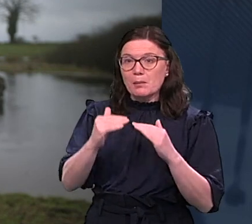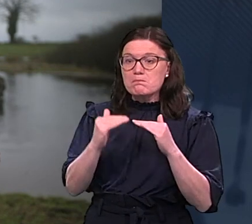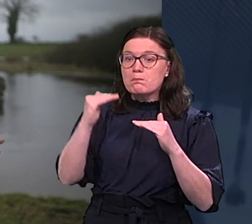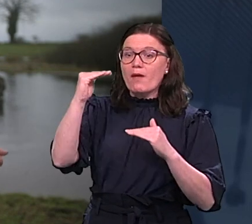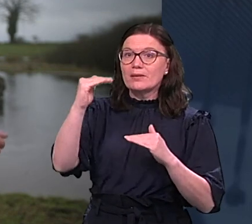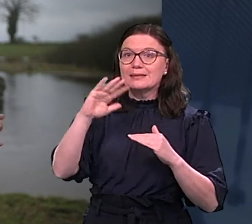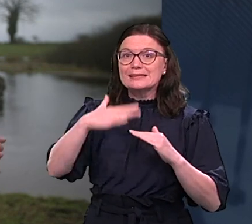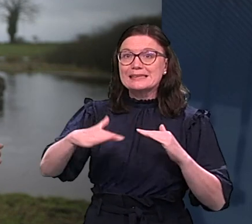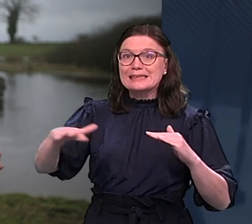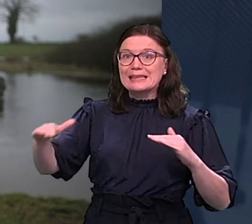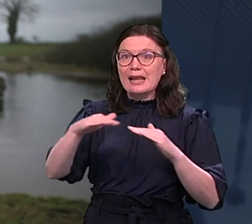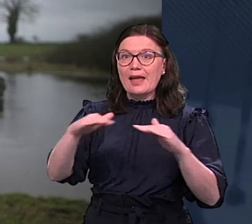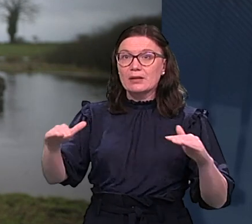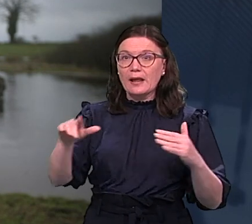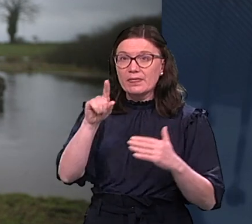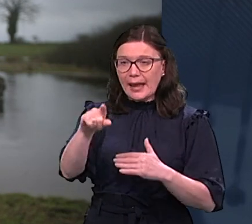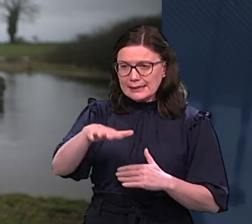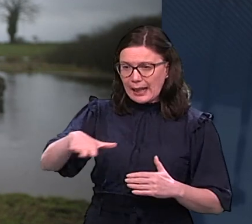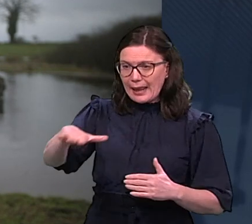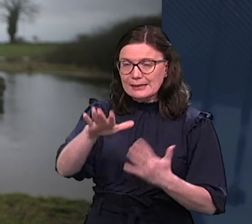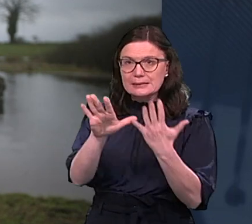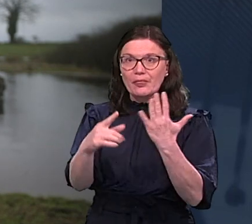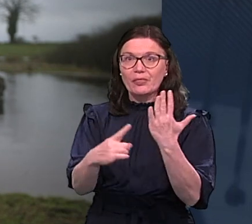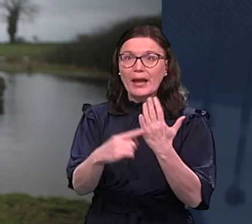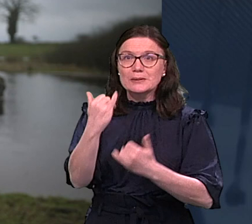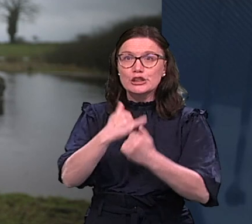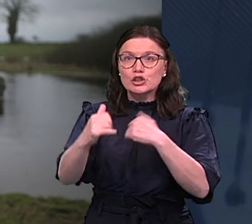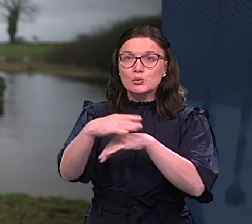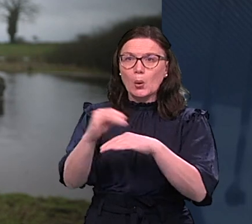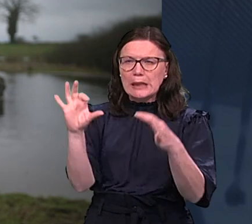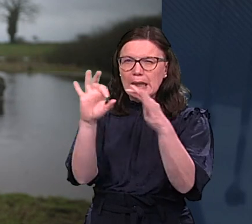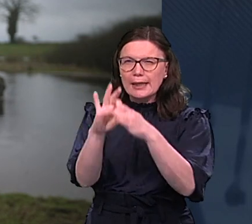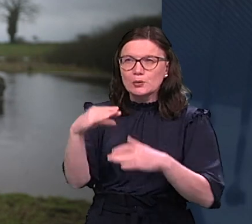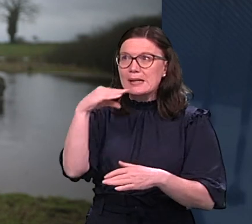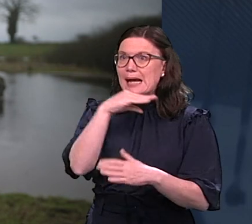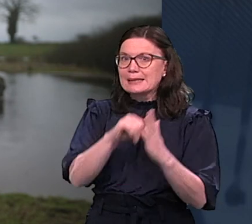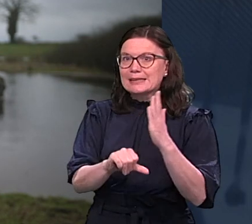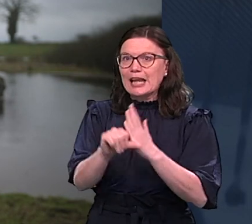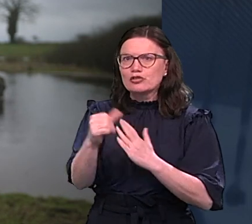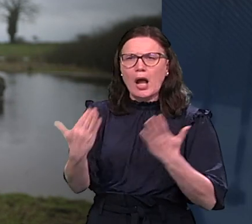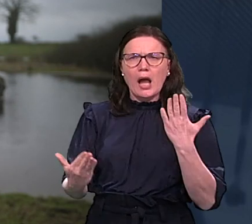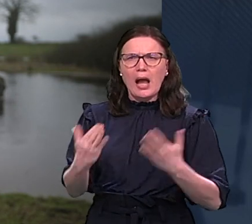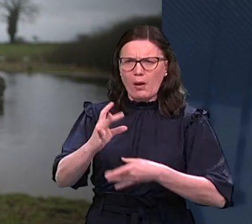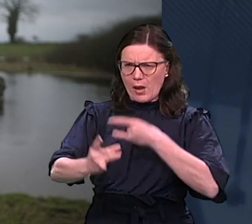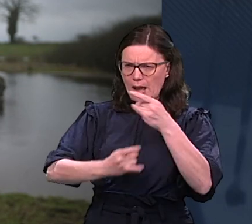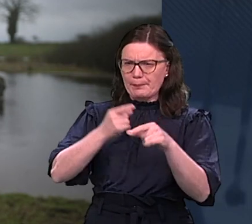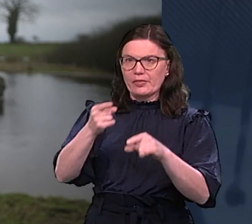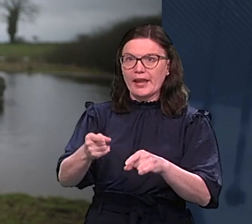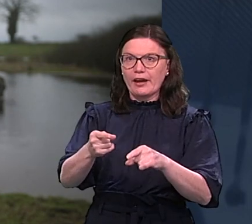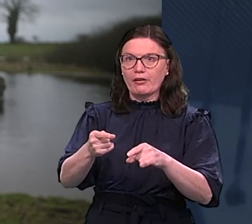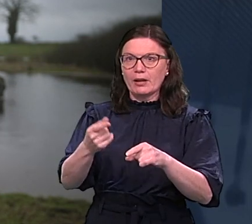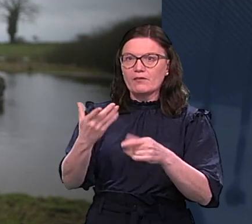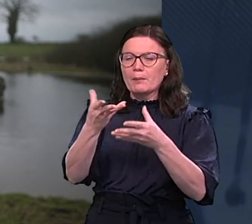old. 10,000 years old, back to the Ice Age. It was formed from the time of the Ice